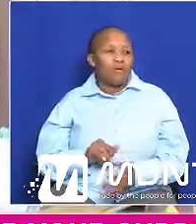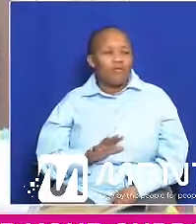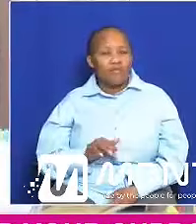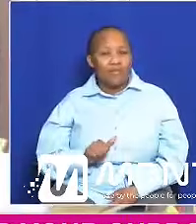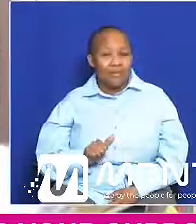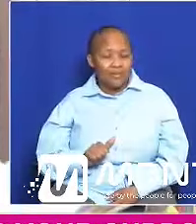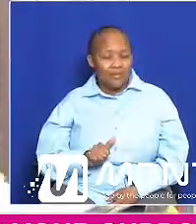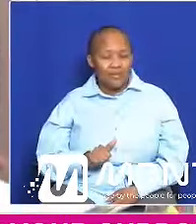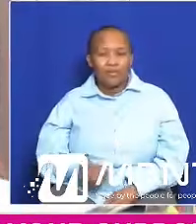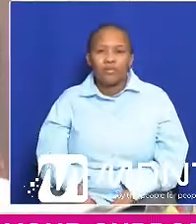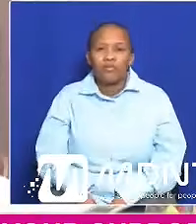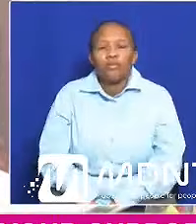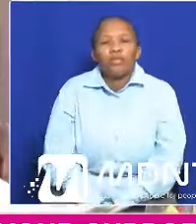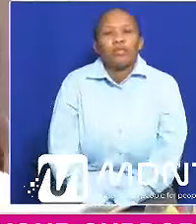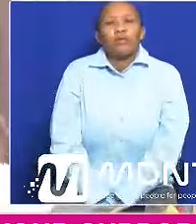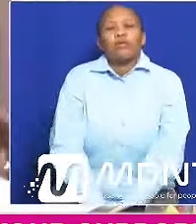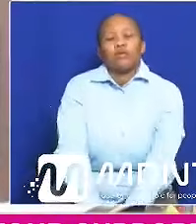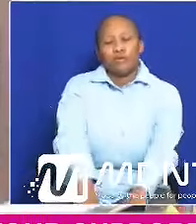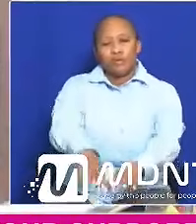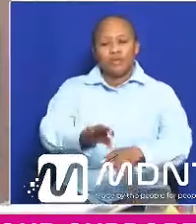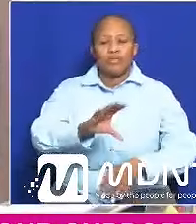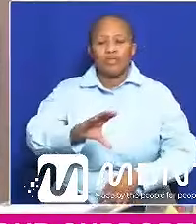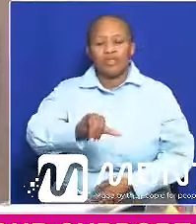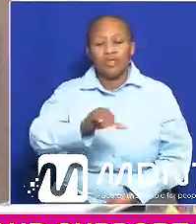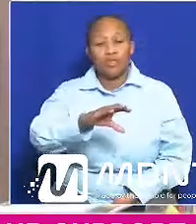under tab CJC 307.